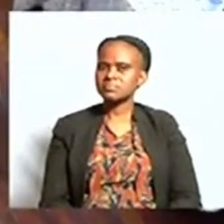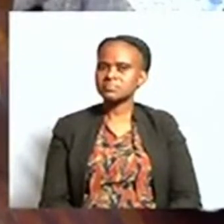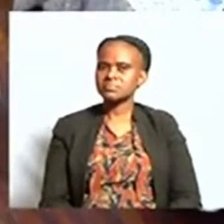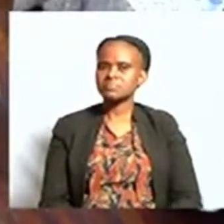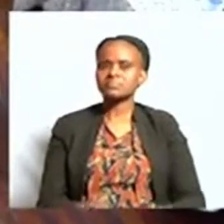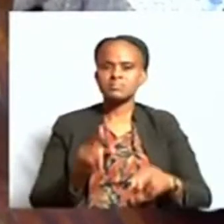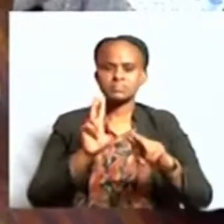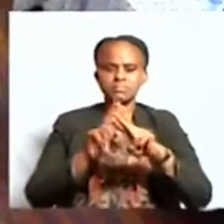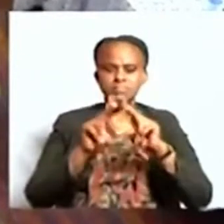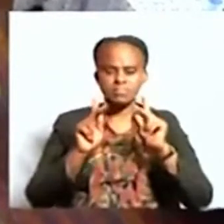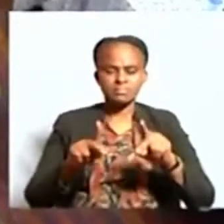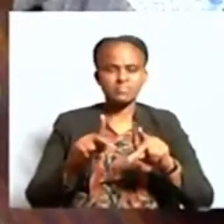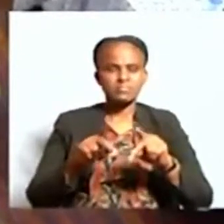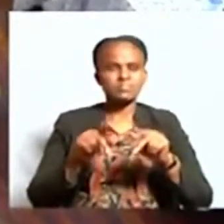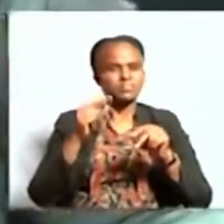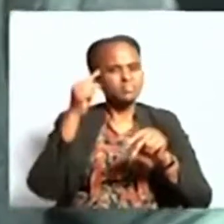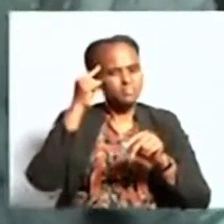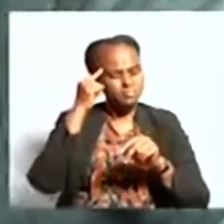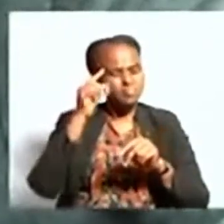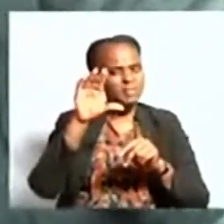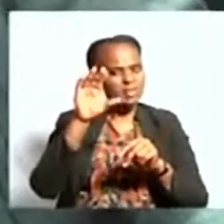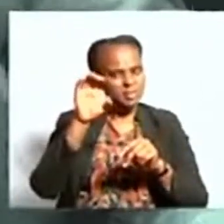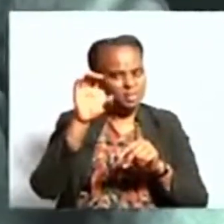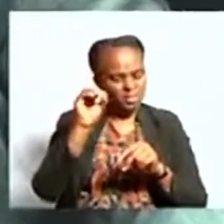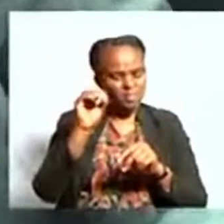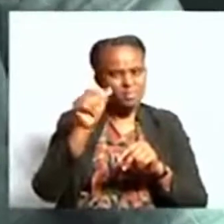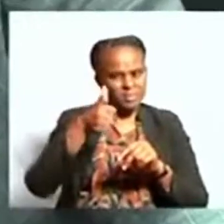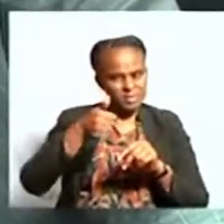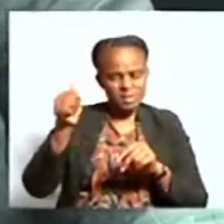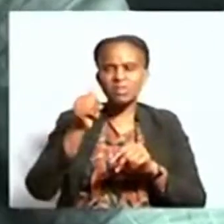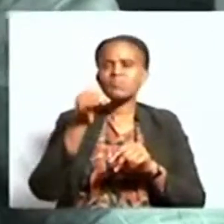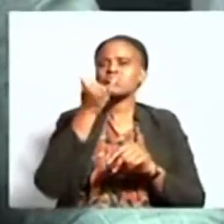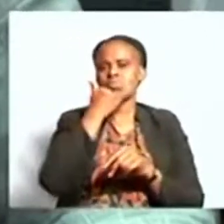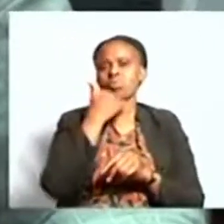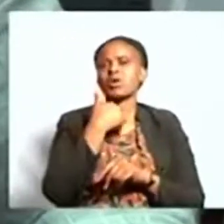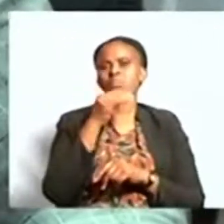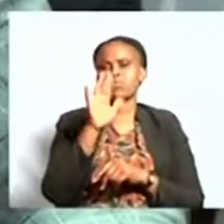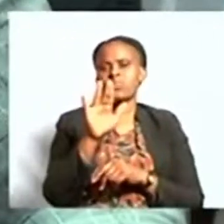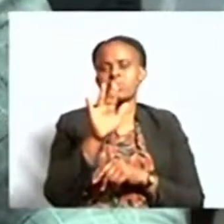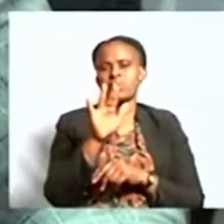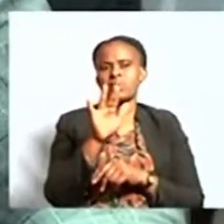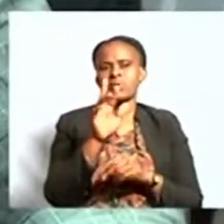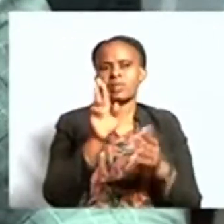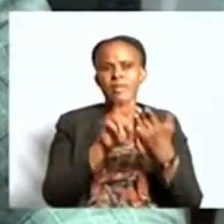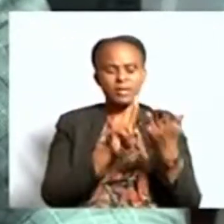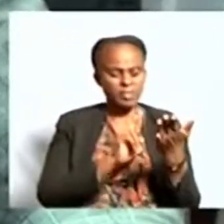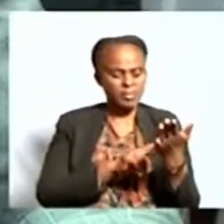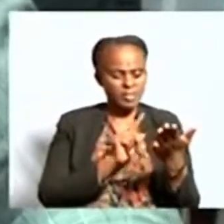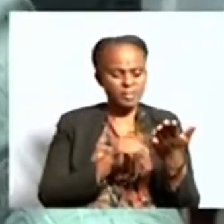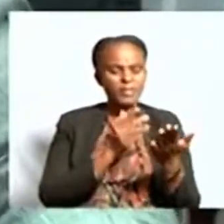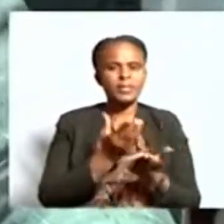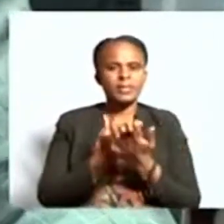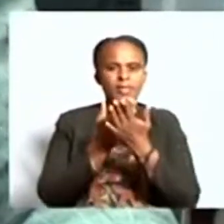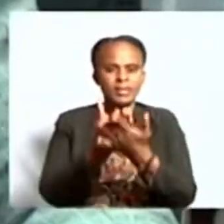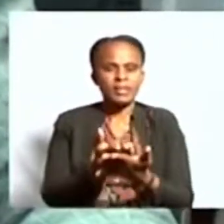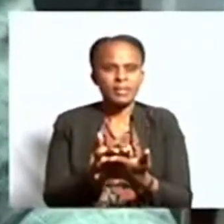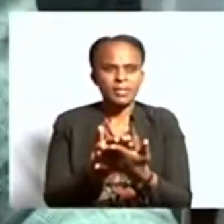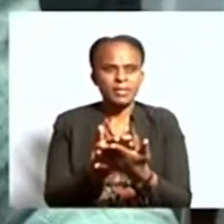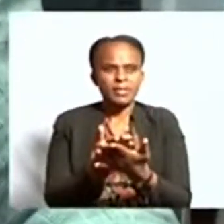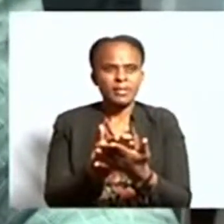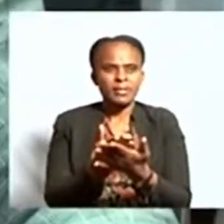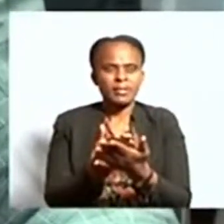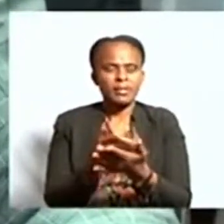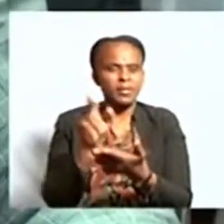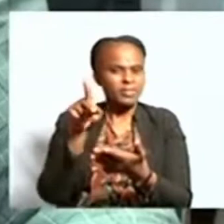Madam Chairperson, I think the CEO is misleading himself. If you look at the report as presented by the